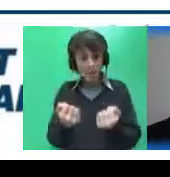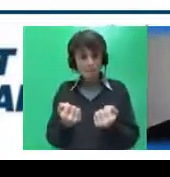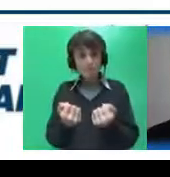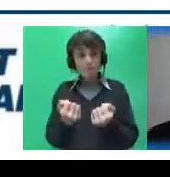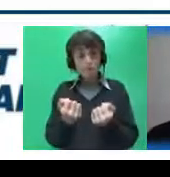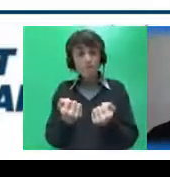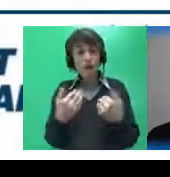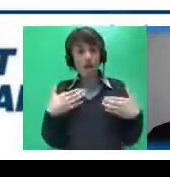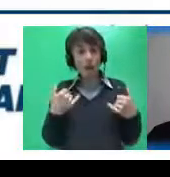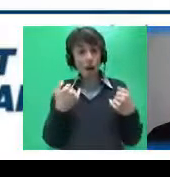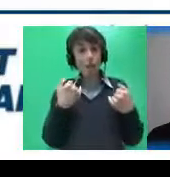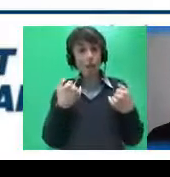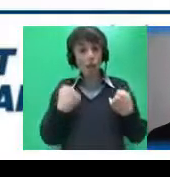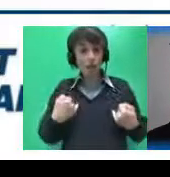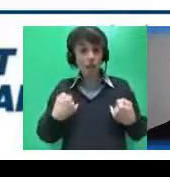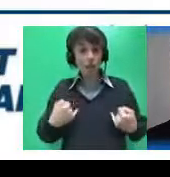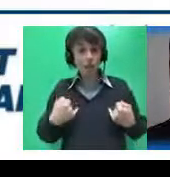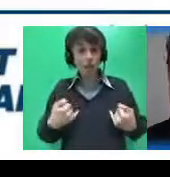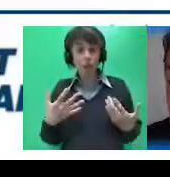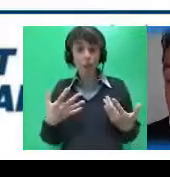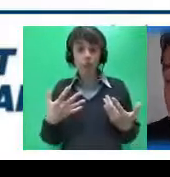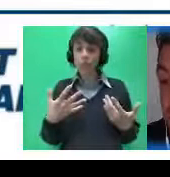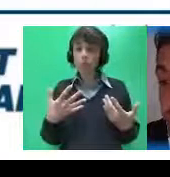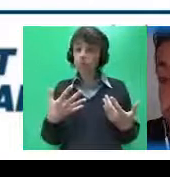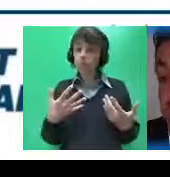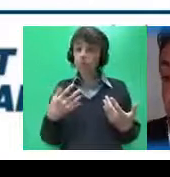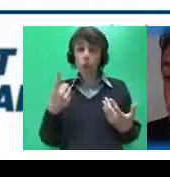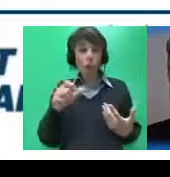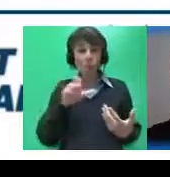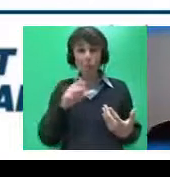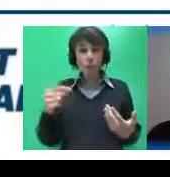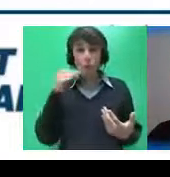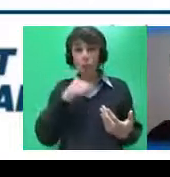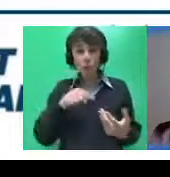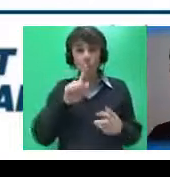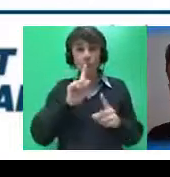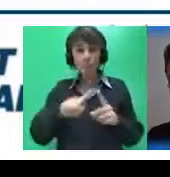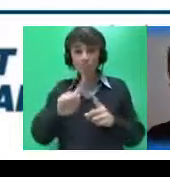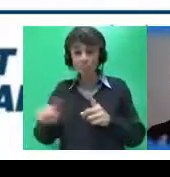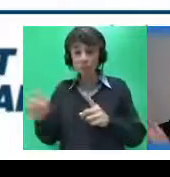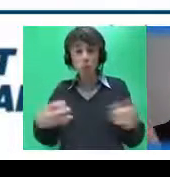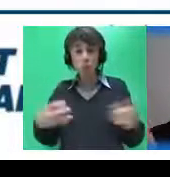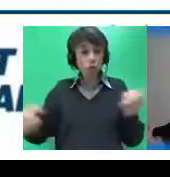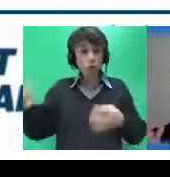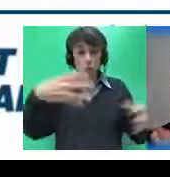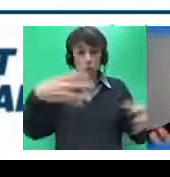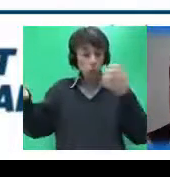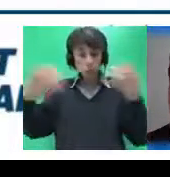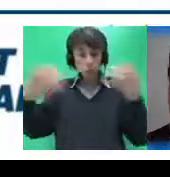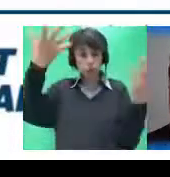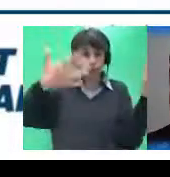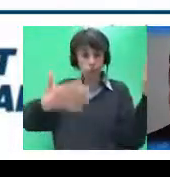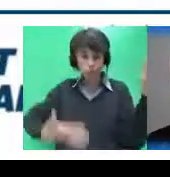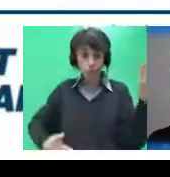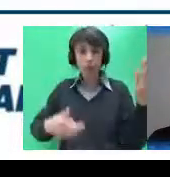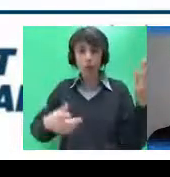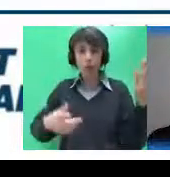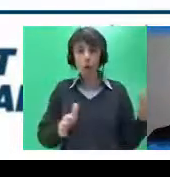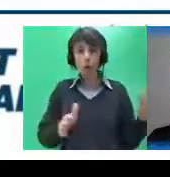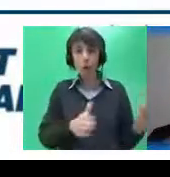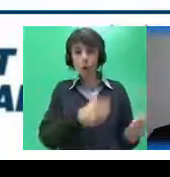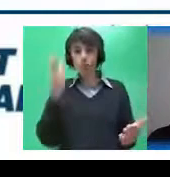thoughts and their expertise. And we had over 1,100 different types of contributions. And those on the right-hand side of the slide there, the key